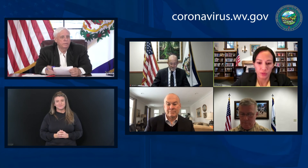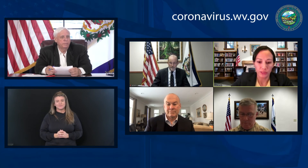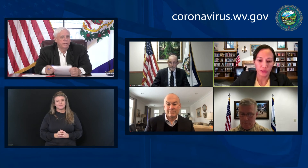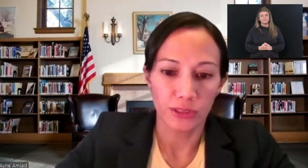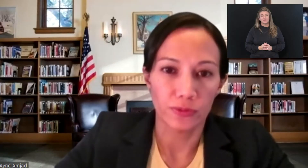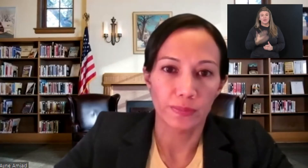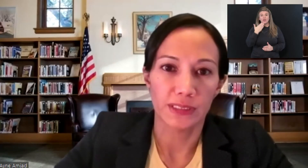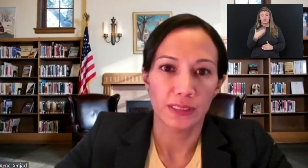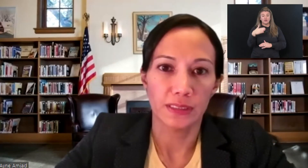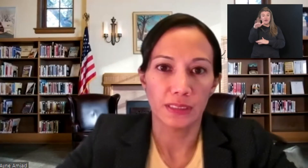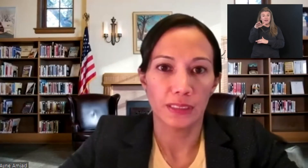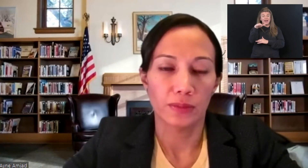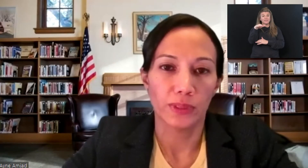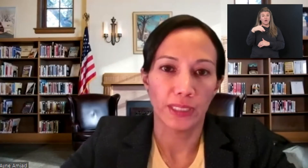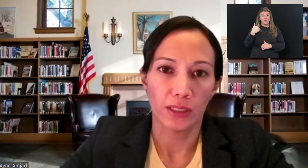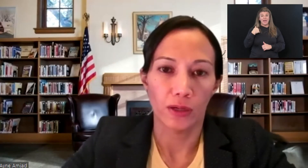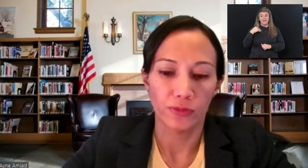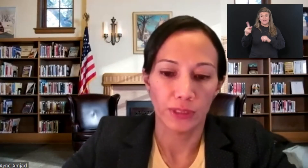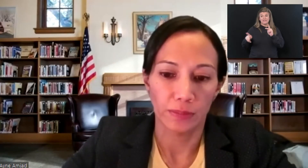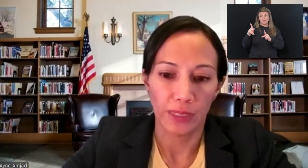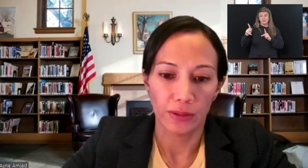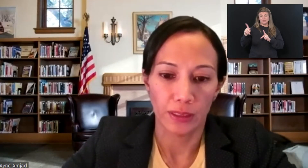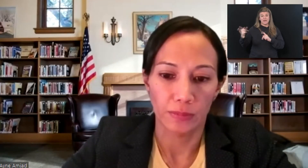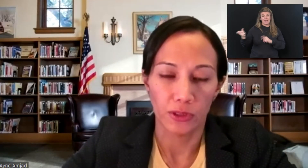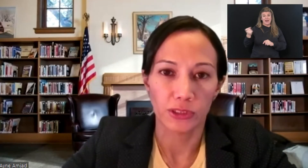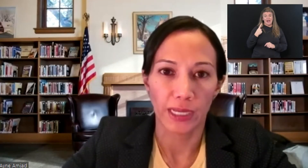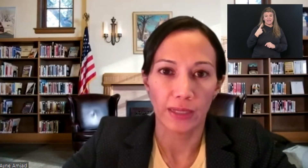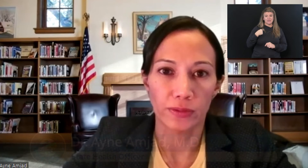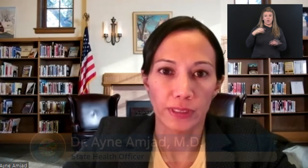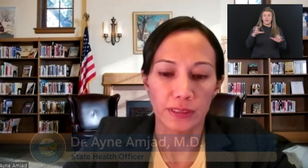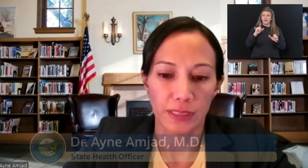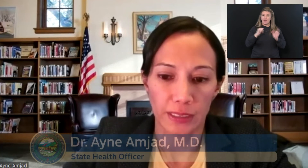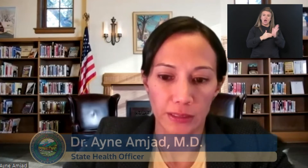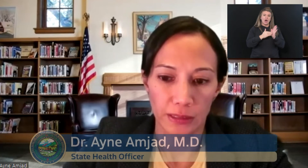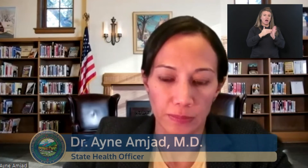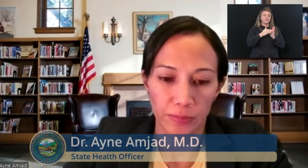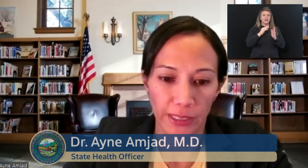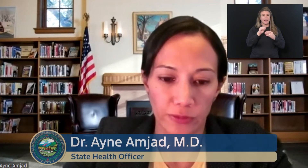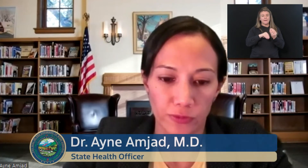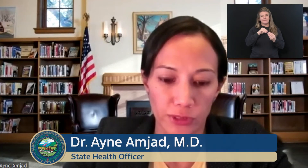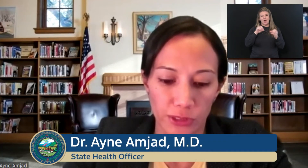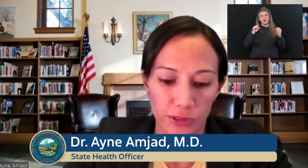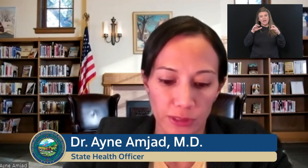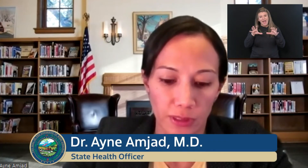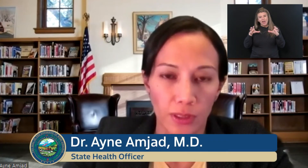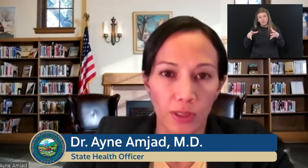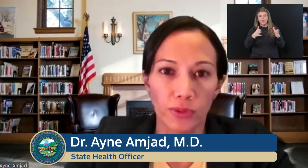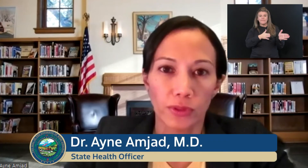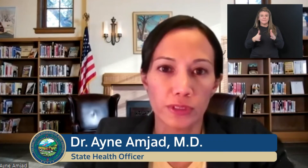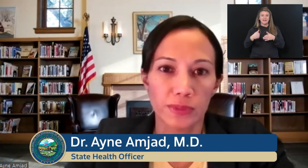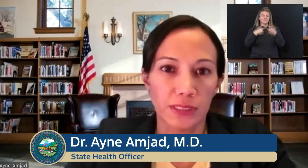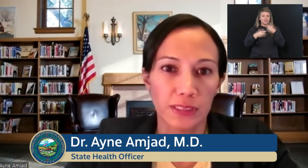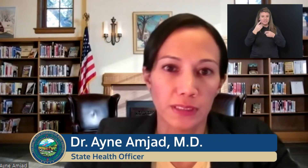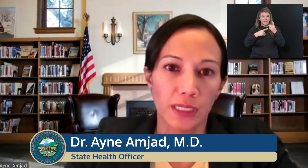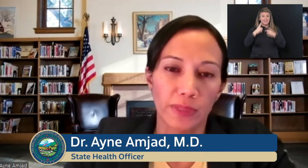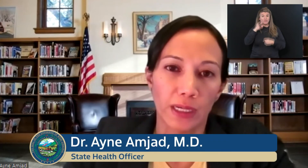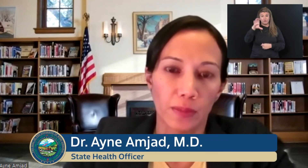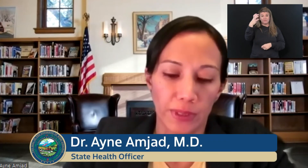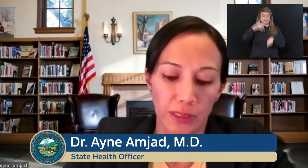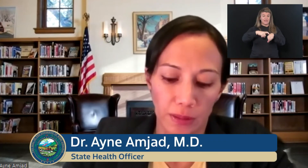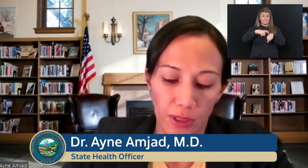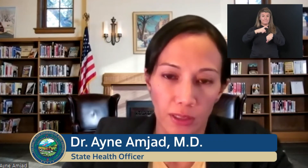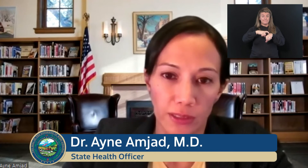received this question from a citizen, and we get it often about large gatherings and planning for dinners. And with the Christmas season